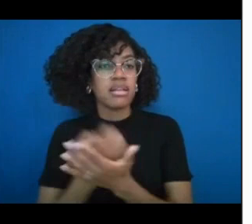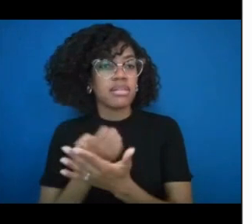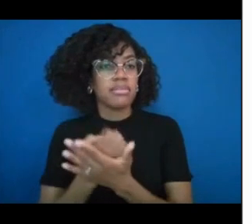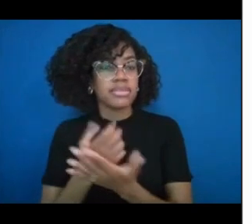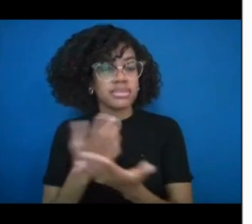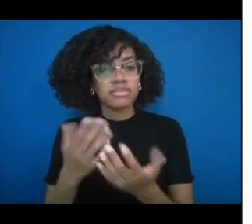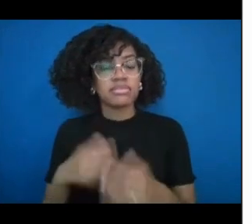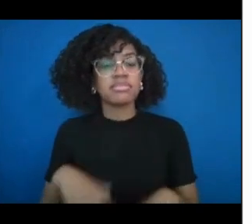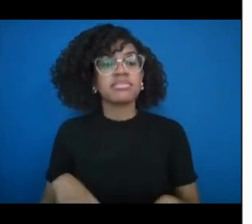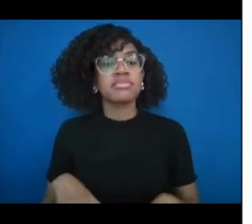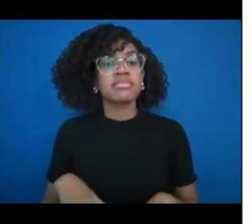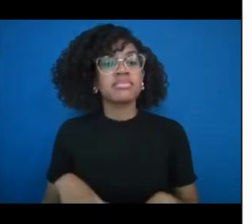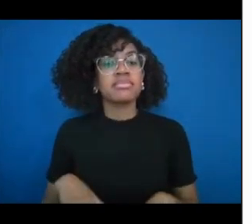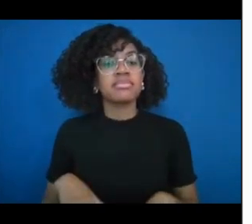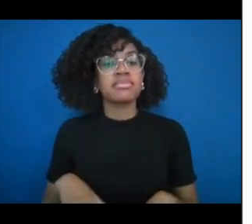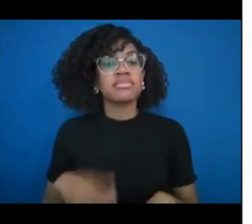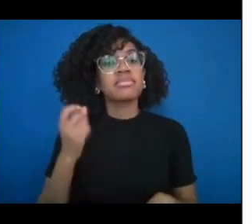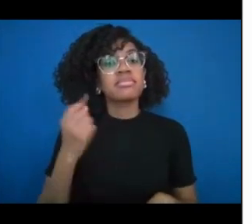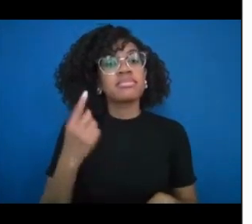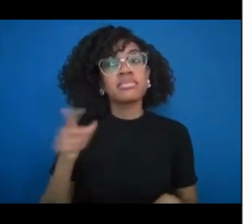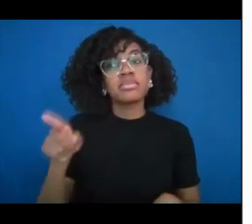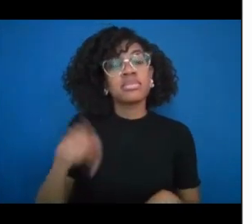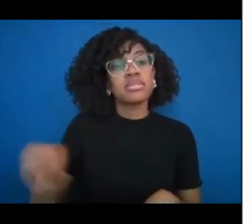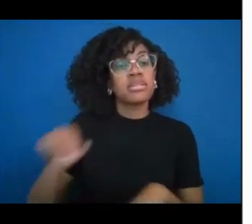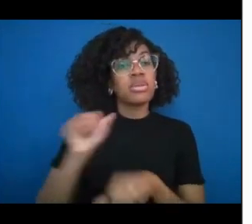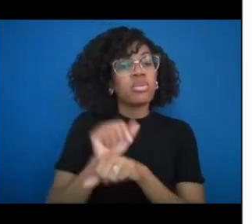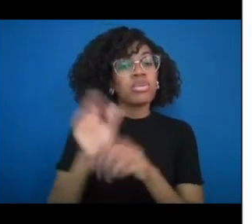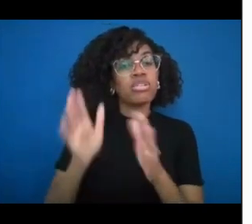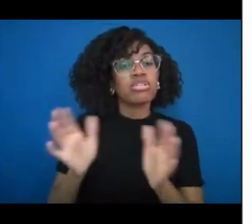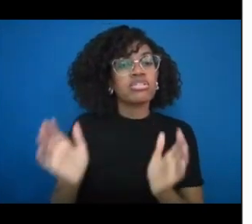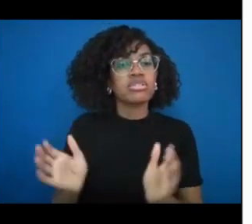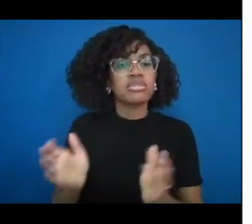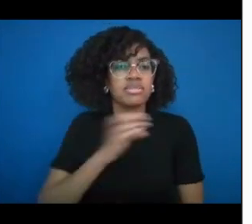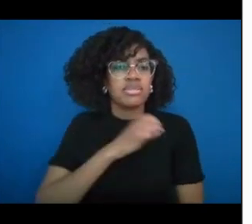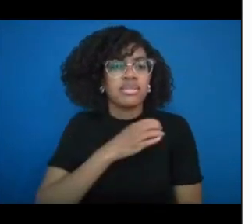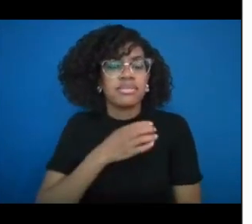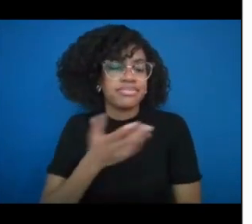And also workers are empowered and encouraged to use these benefits.